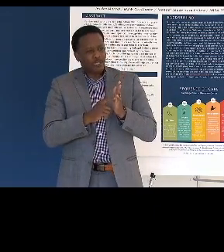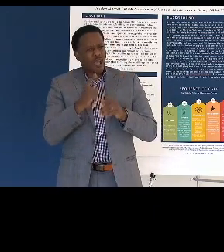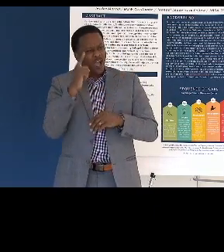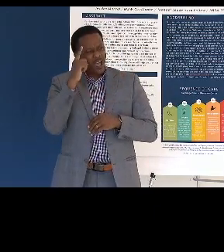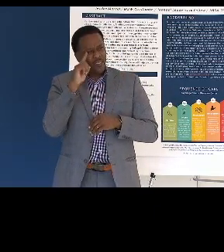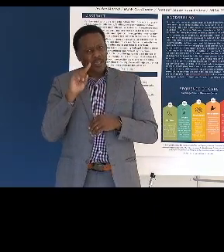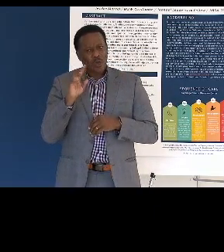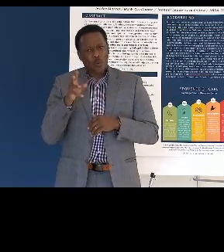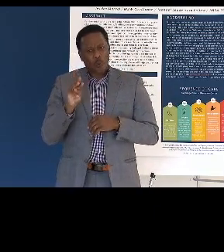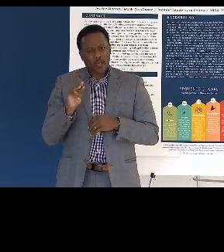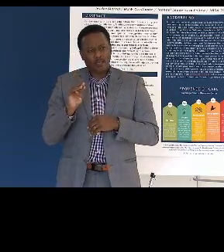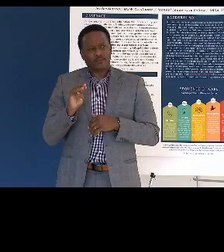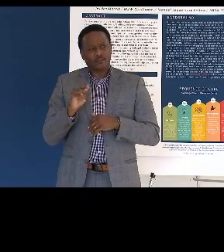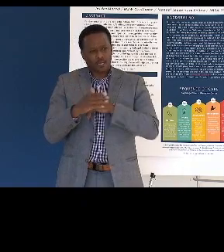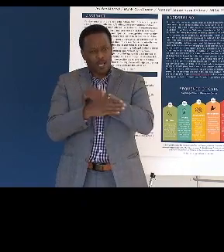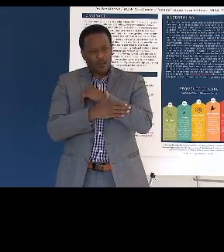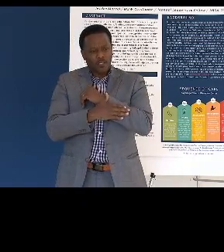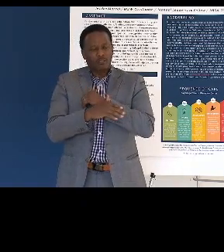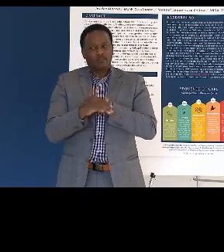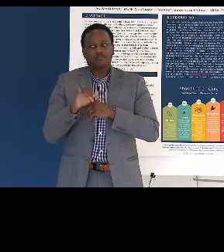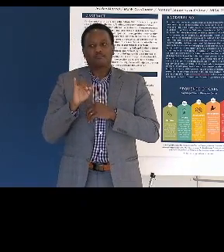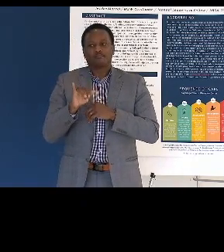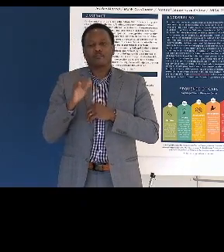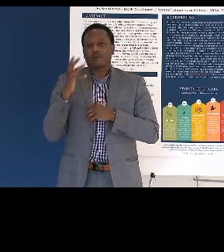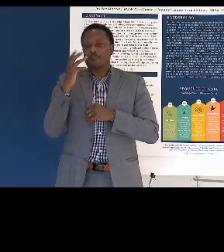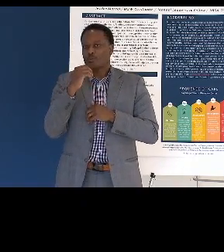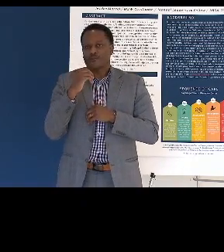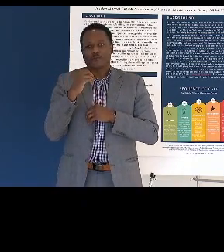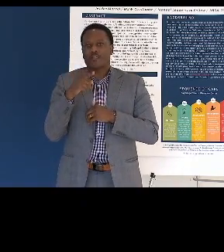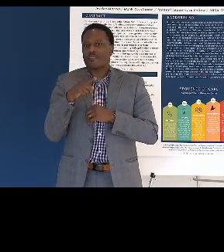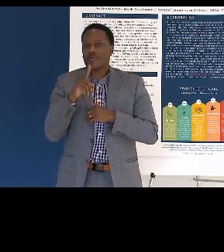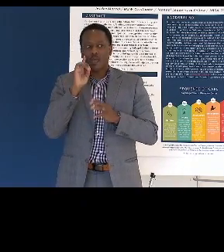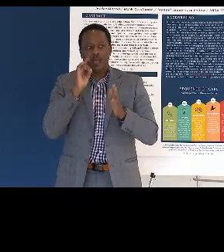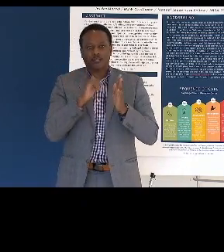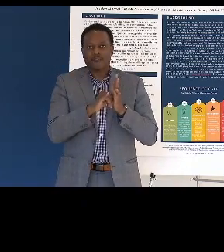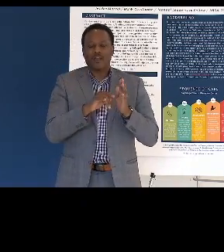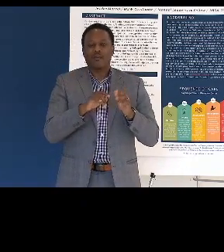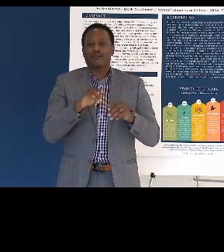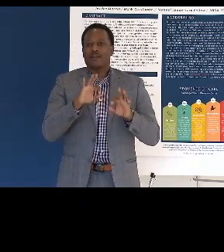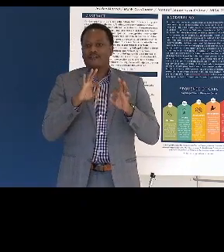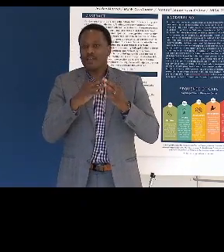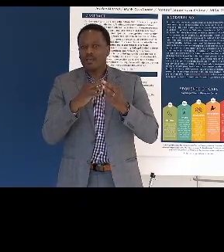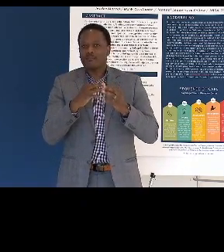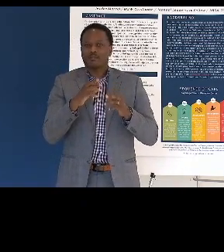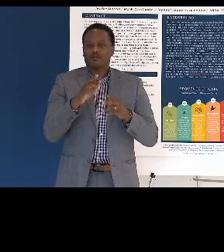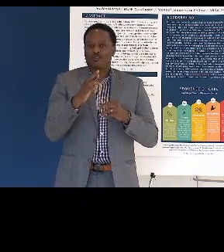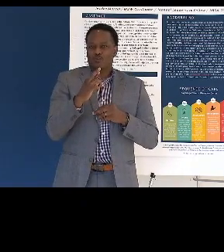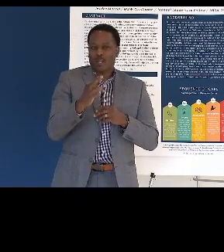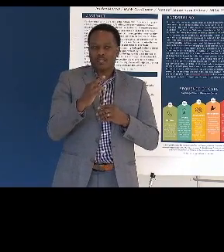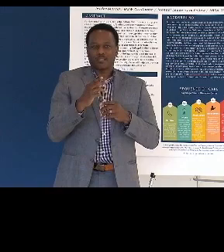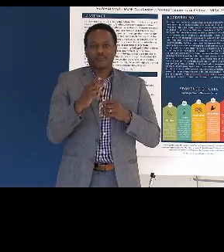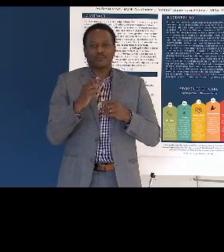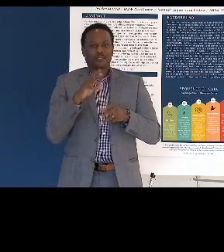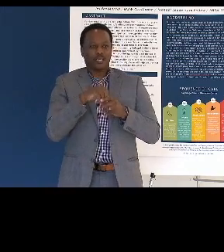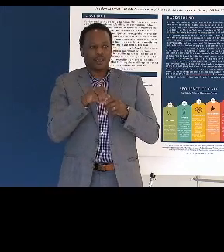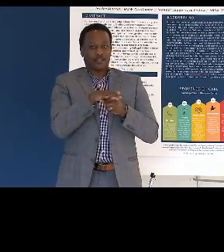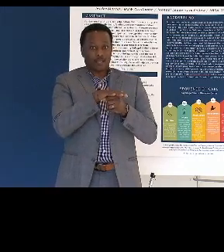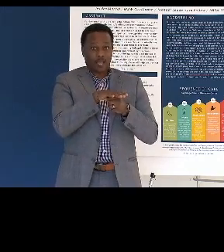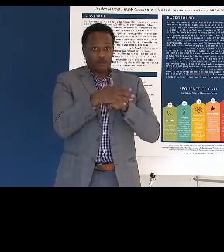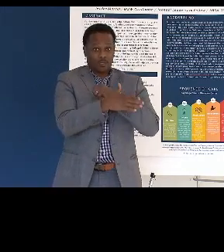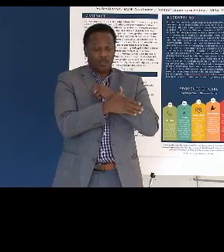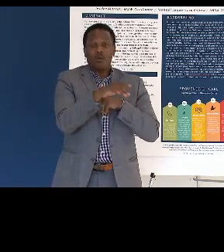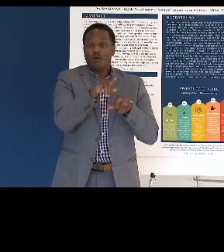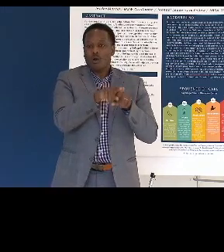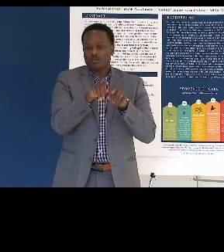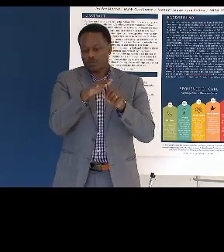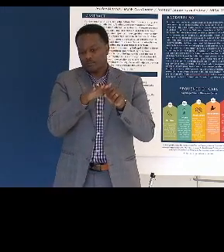does a wonderful job at identifying family members, relatives within the county and across the state. But what we have